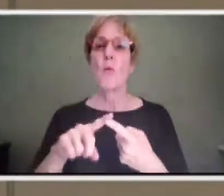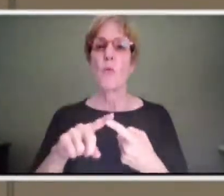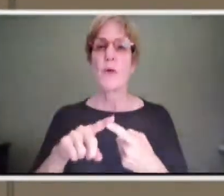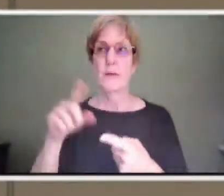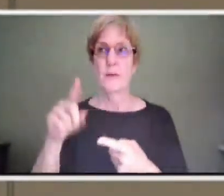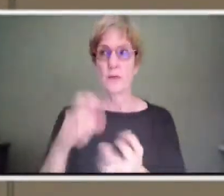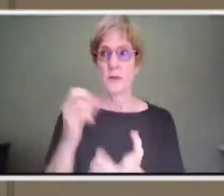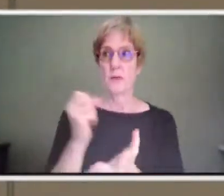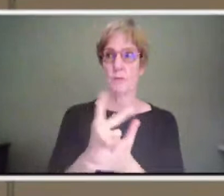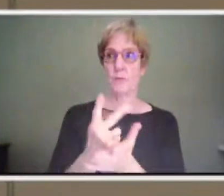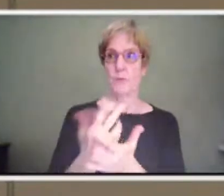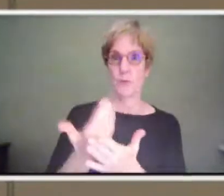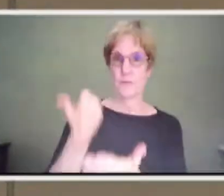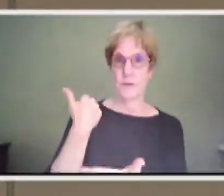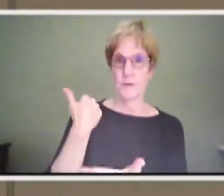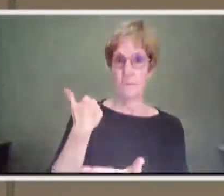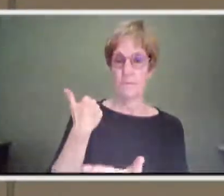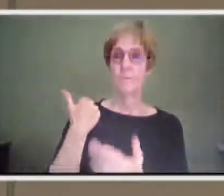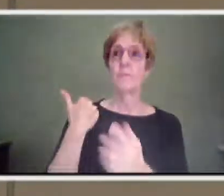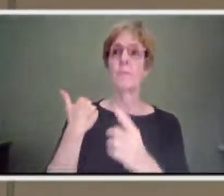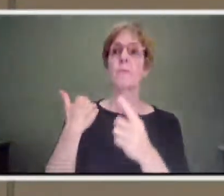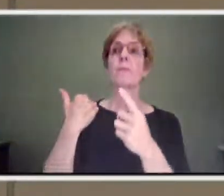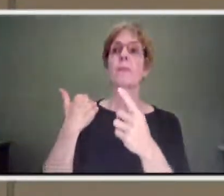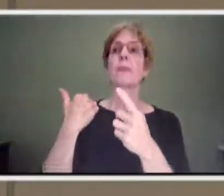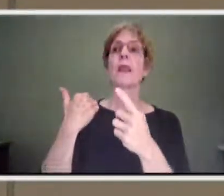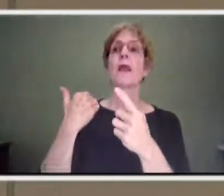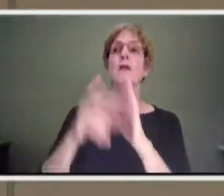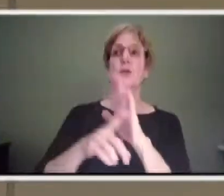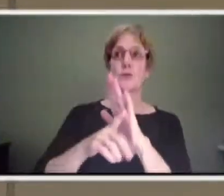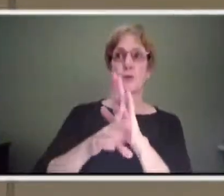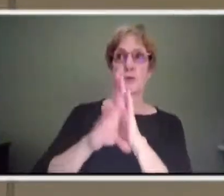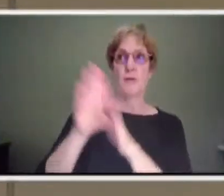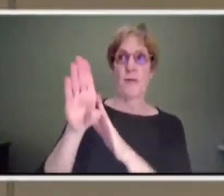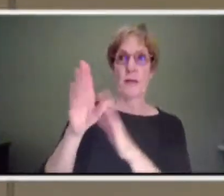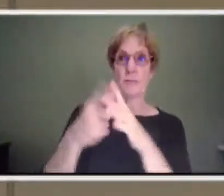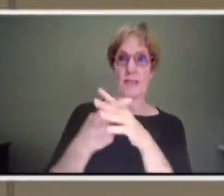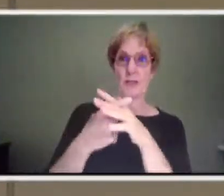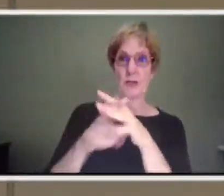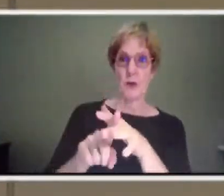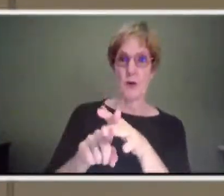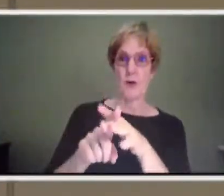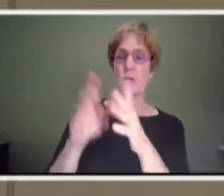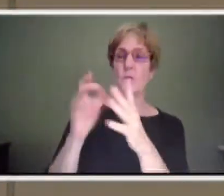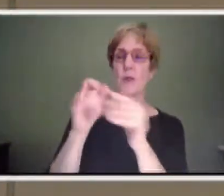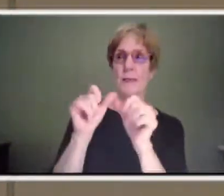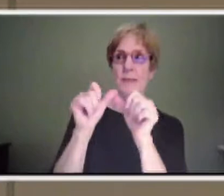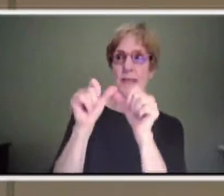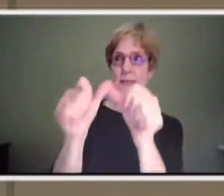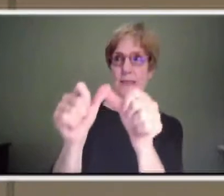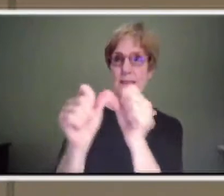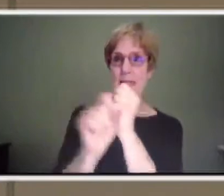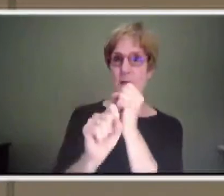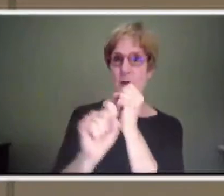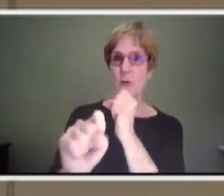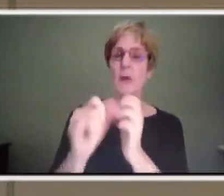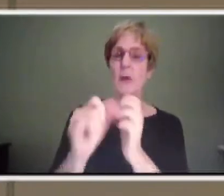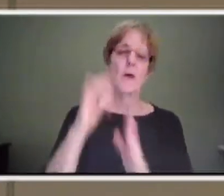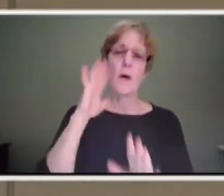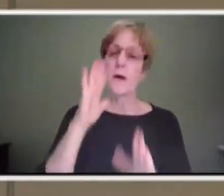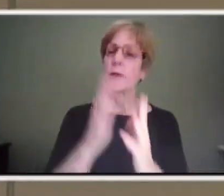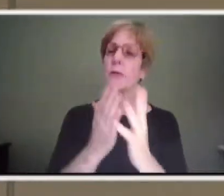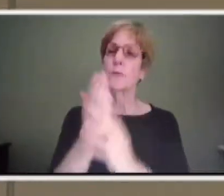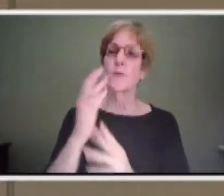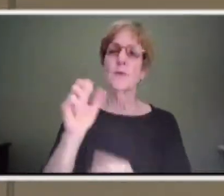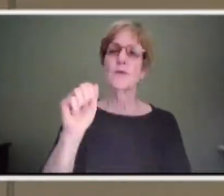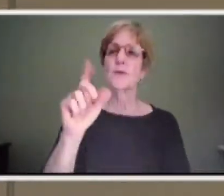approved to when a development started would be extended, which is why they wanted to just do administrative change that would not